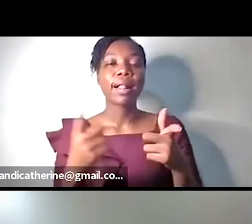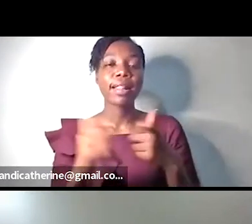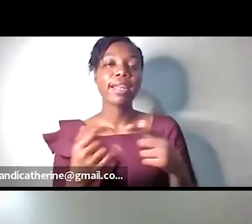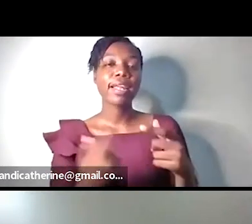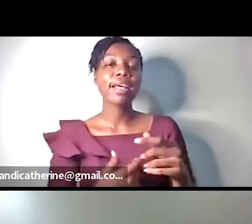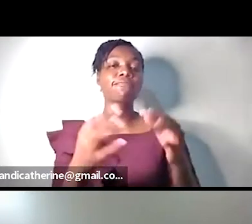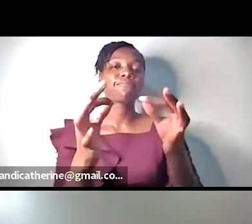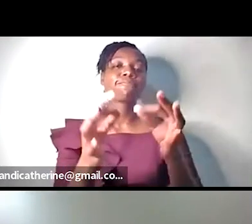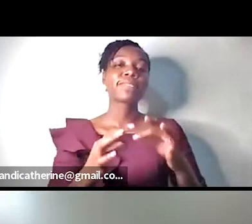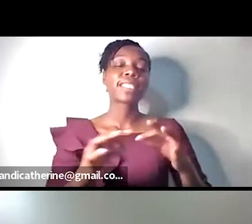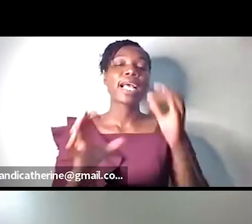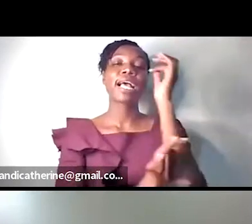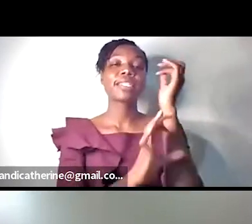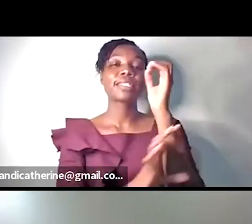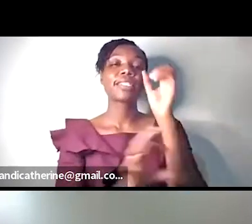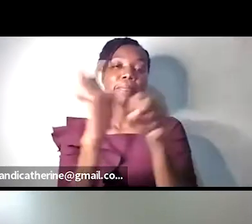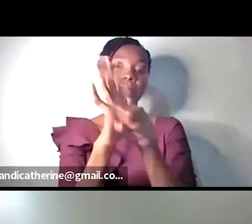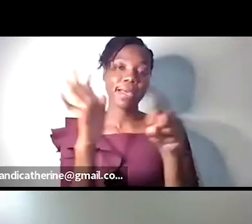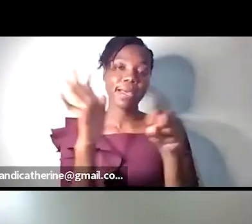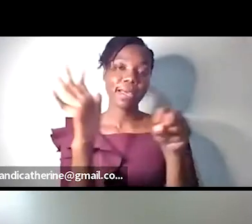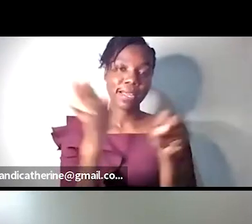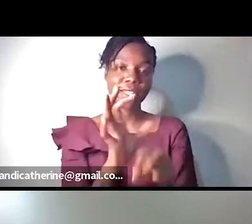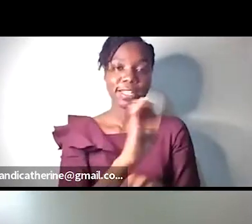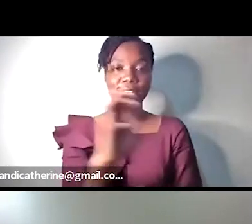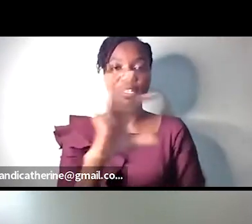many countries here in East Africa.